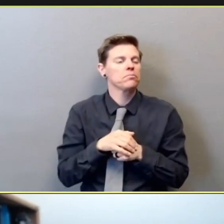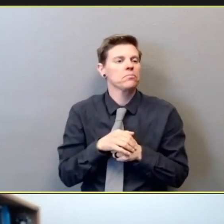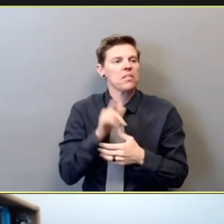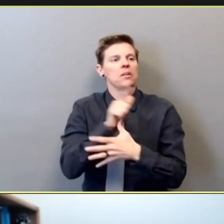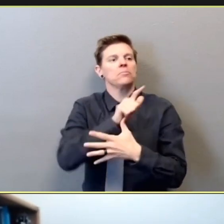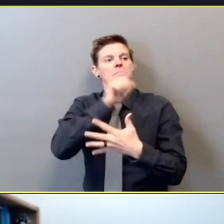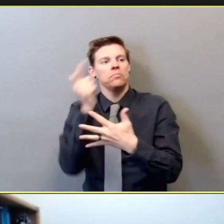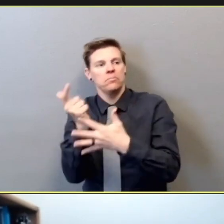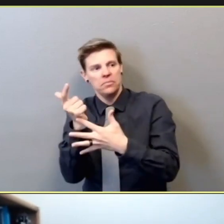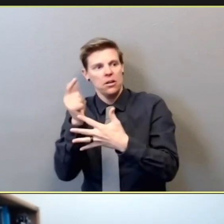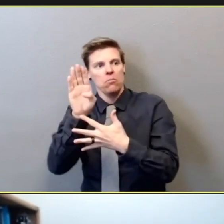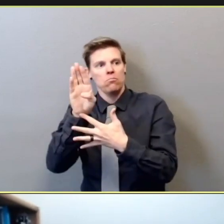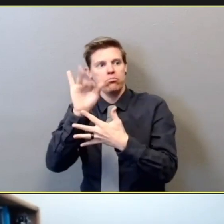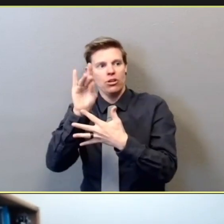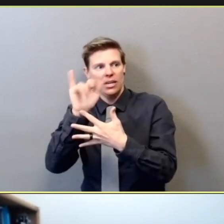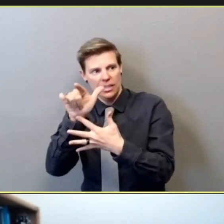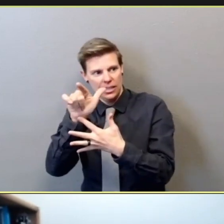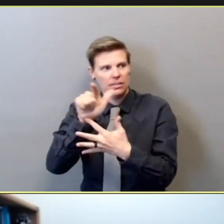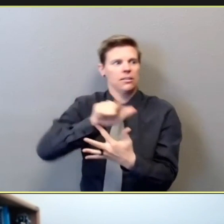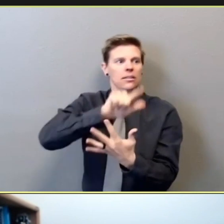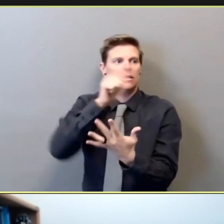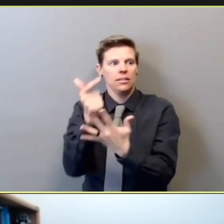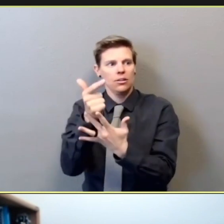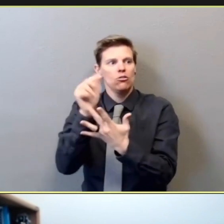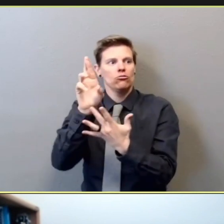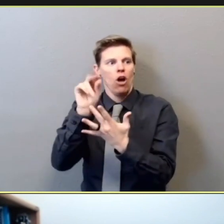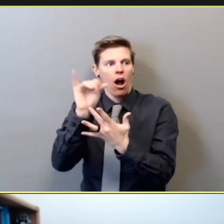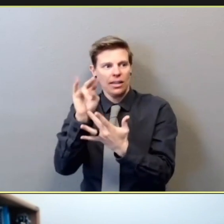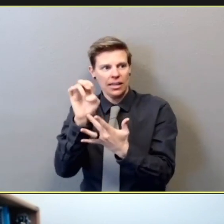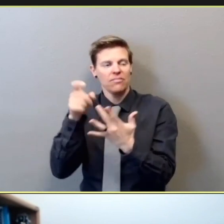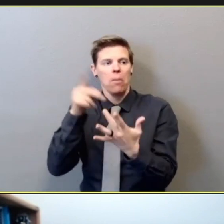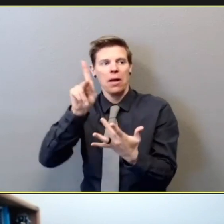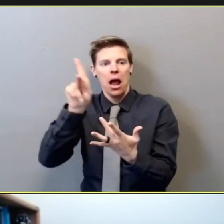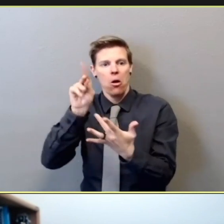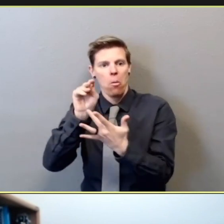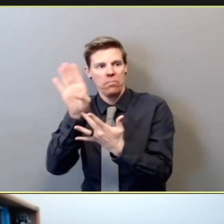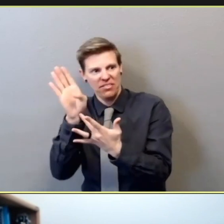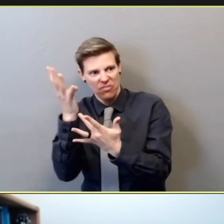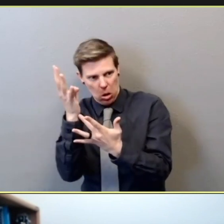with KOB4, and then Kevin Wilson.